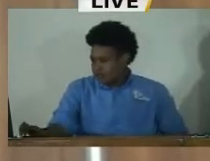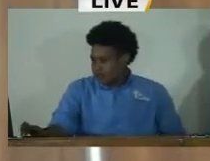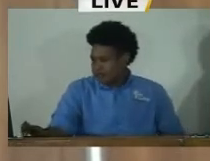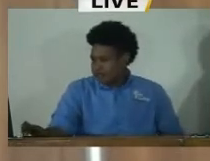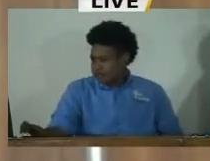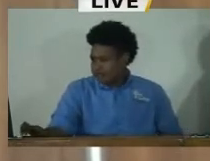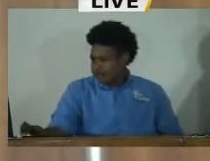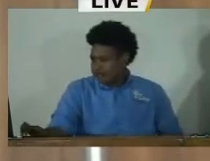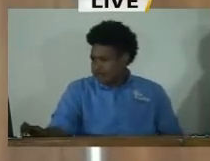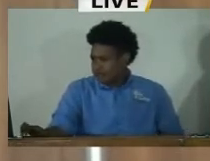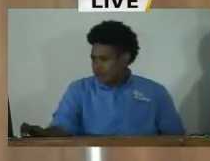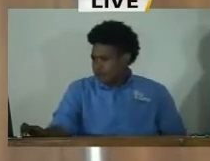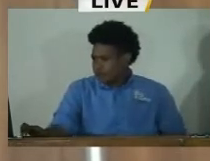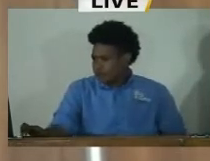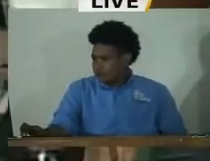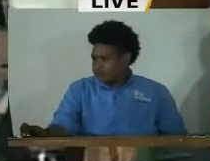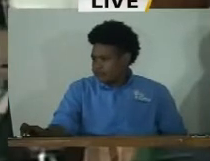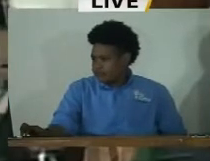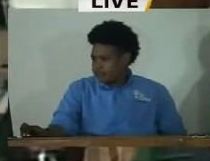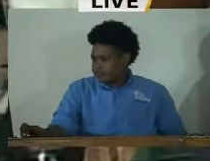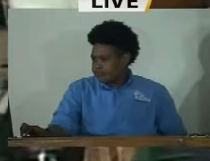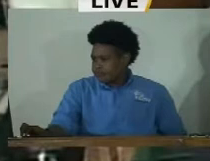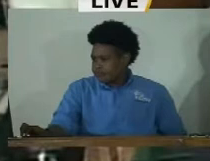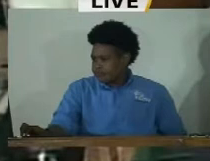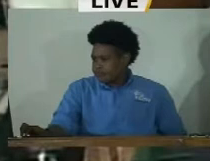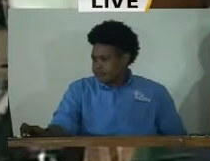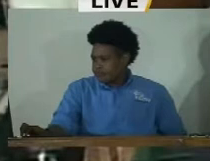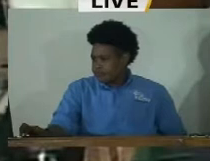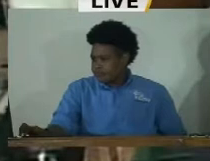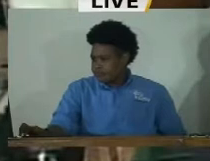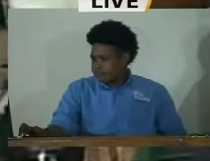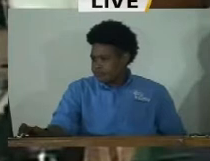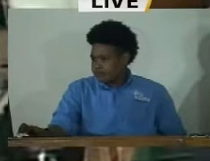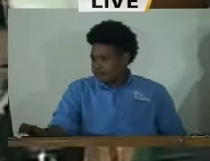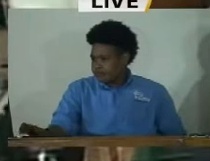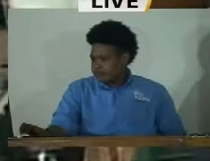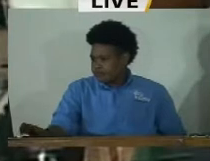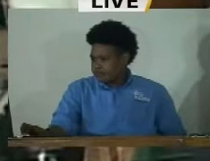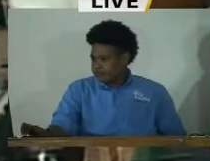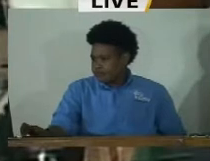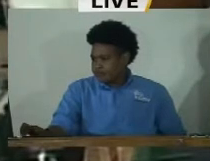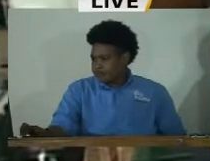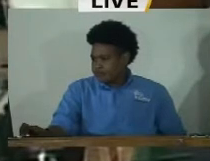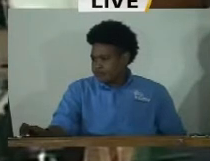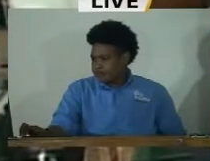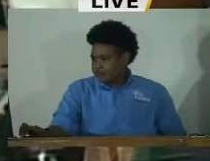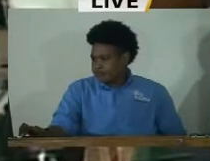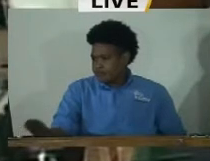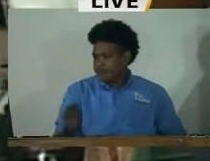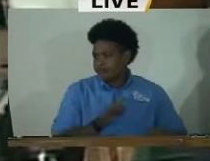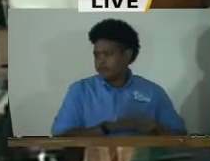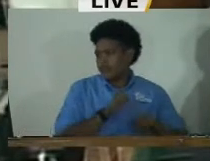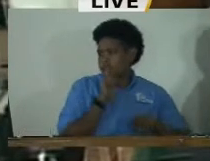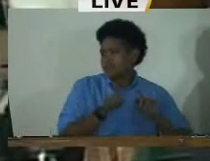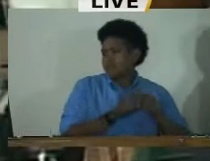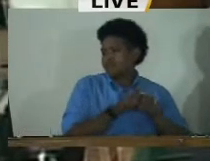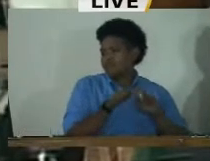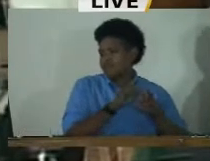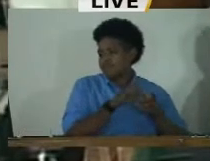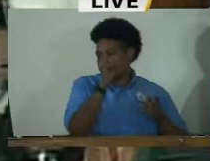Madam Speaker, there's a tide in the affairs of men, which taken at the flood leads on to